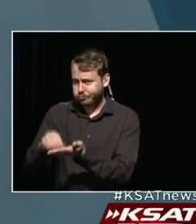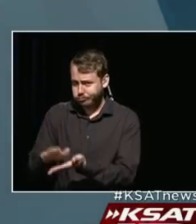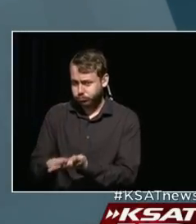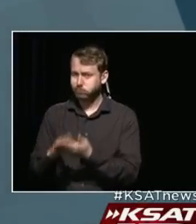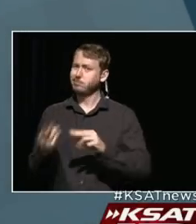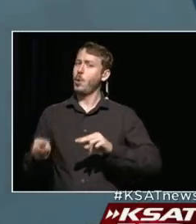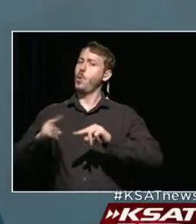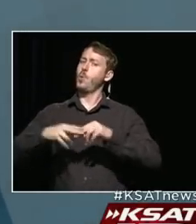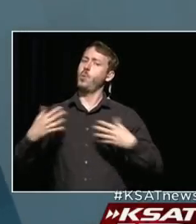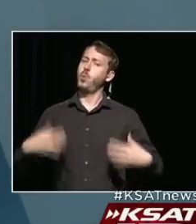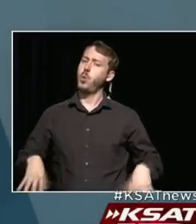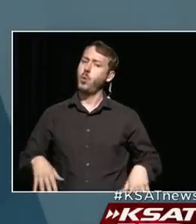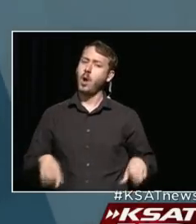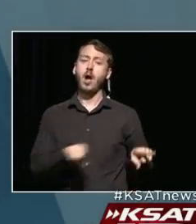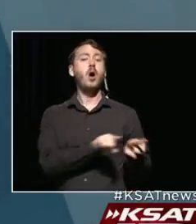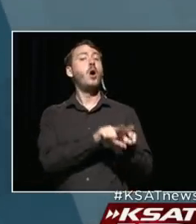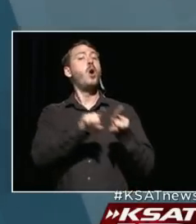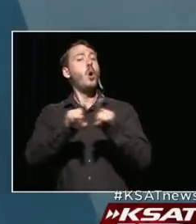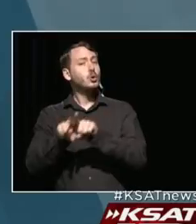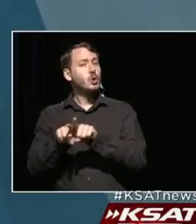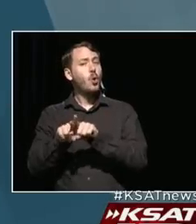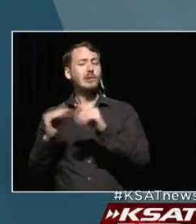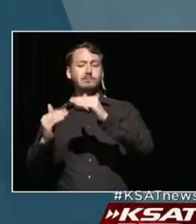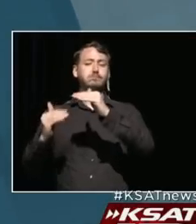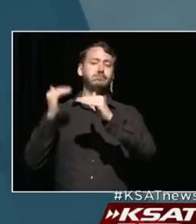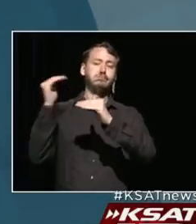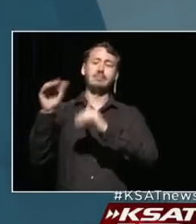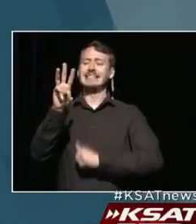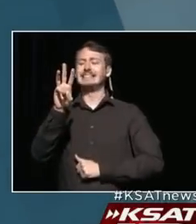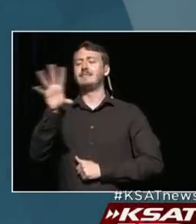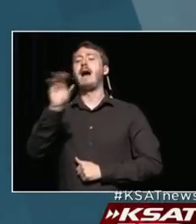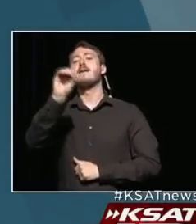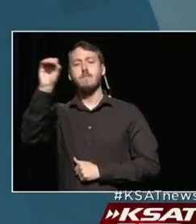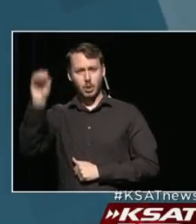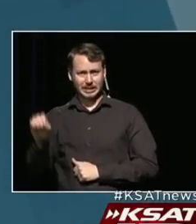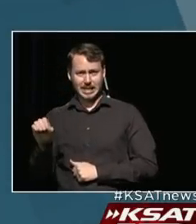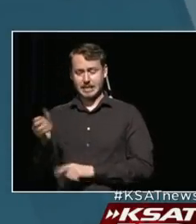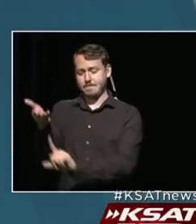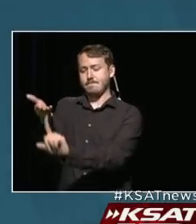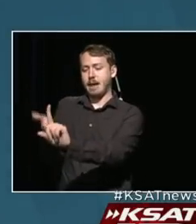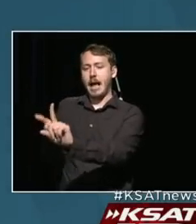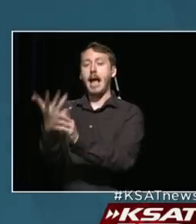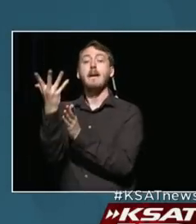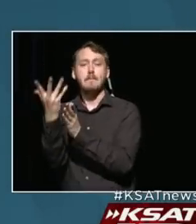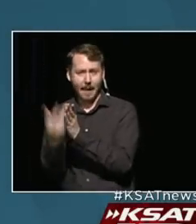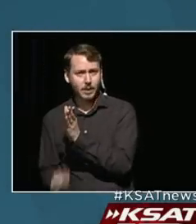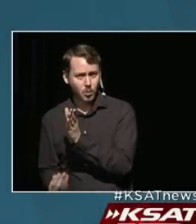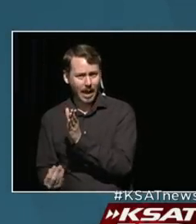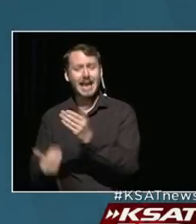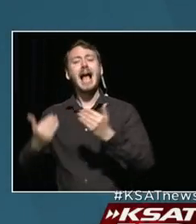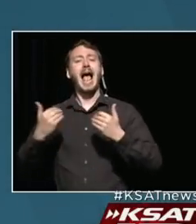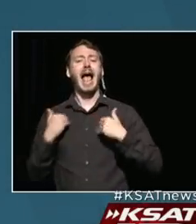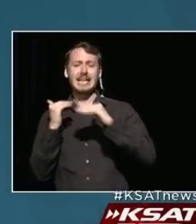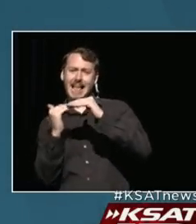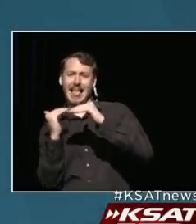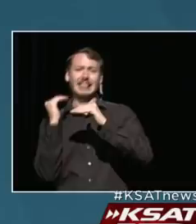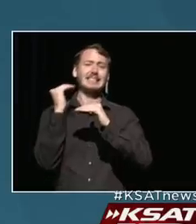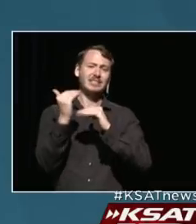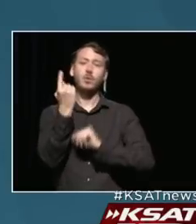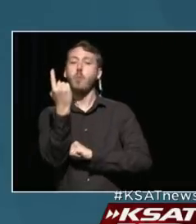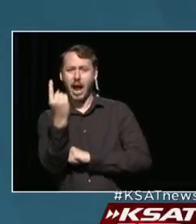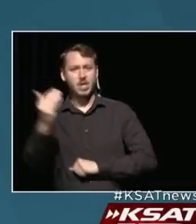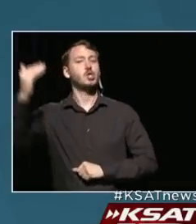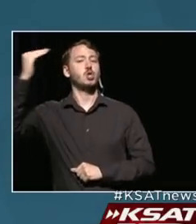risen. And also, more than 65% of those who have passed away had at least one known